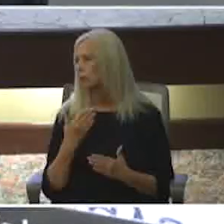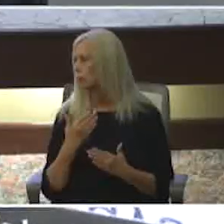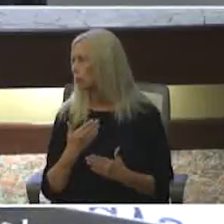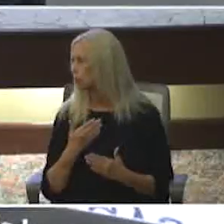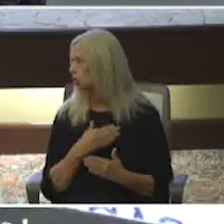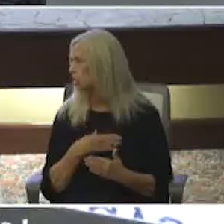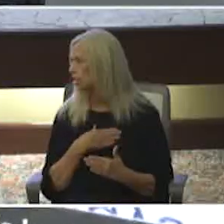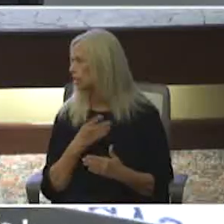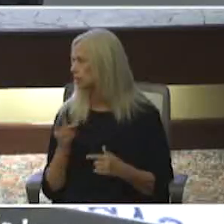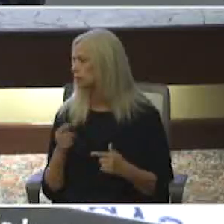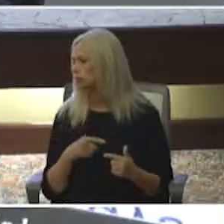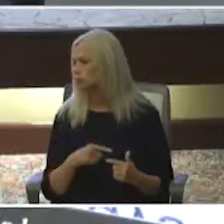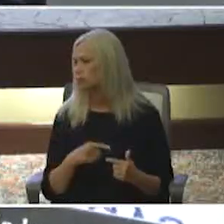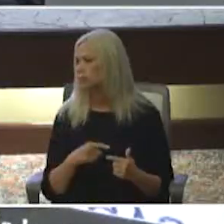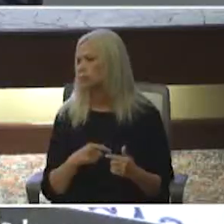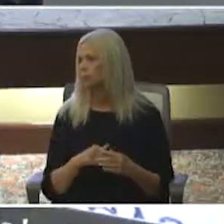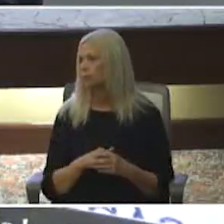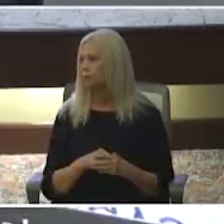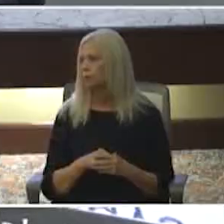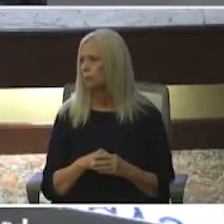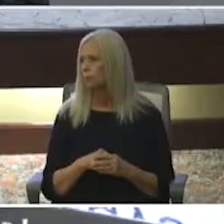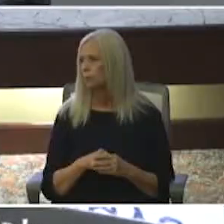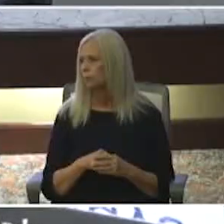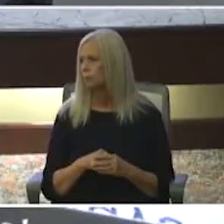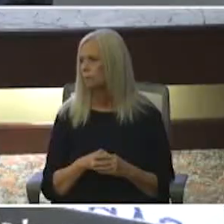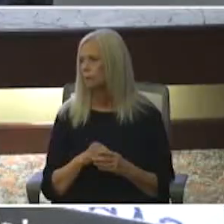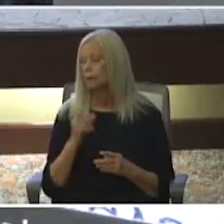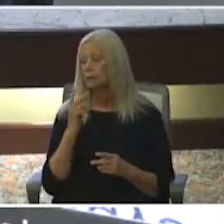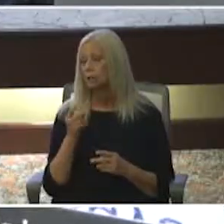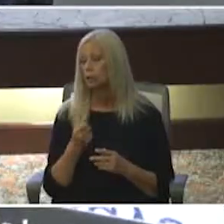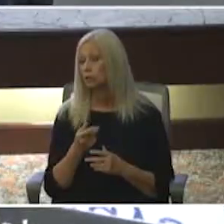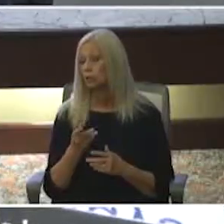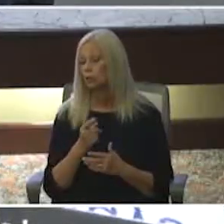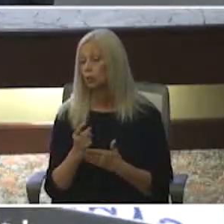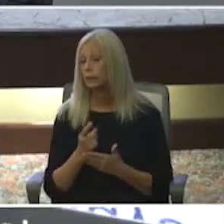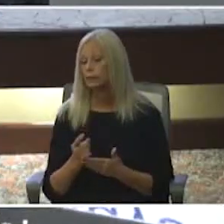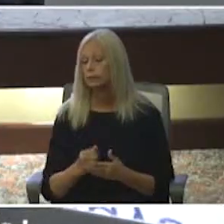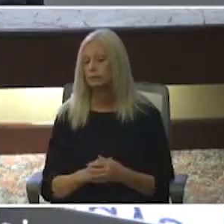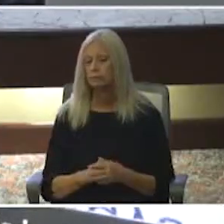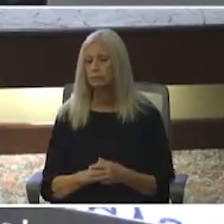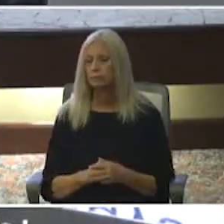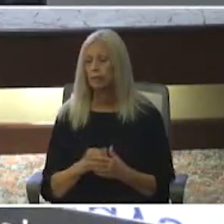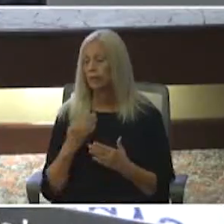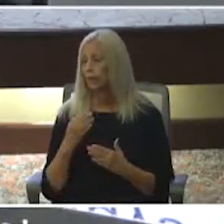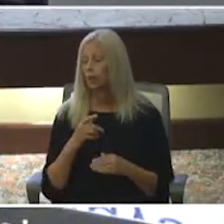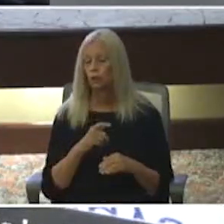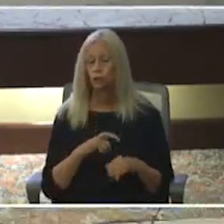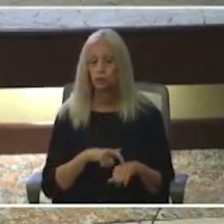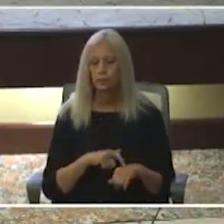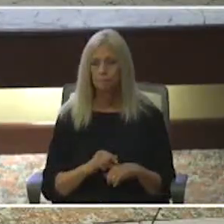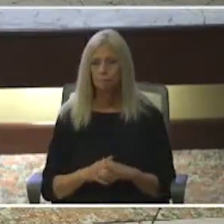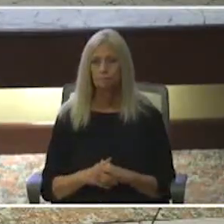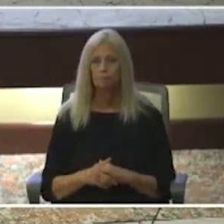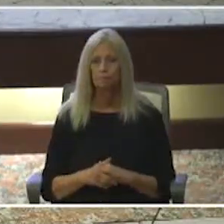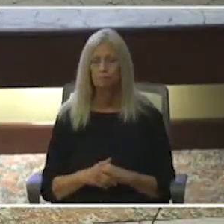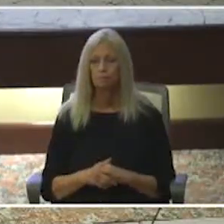work on trying to figure this out. And we'll see you again in a couple weeks. Thanks. Thank you for your time. Great presentation.